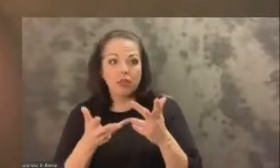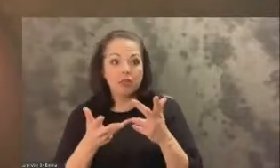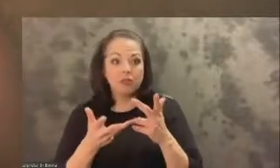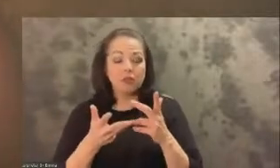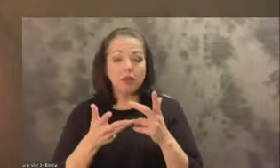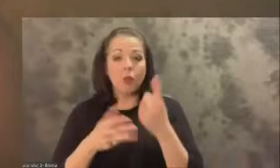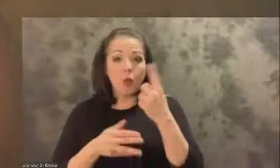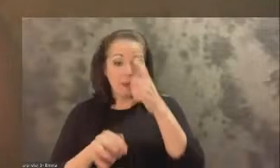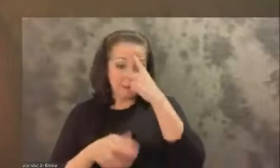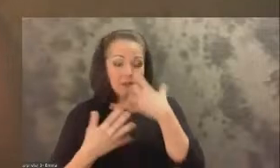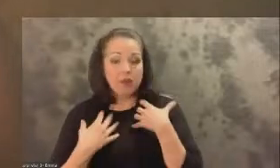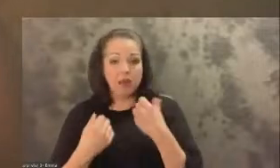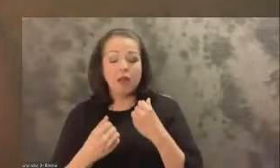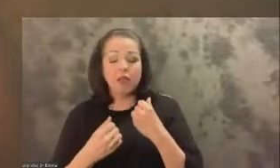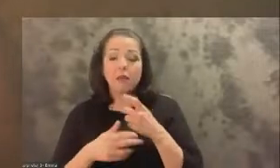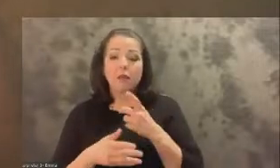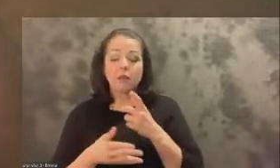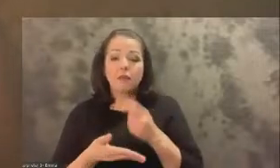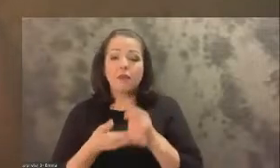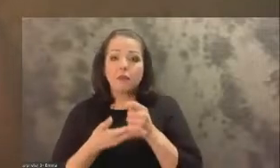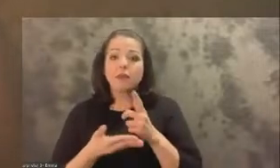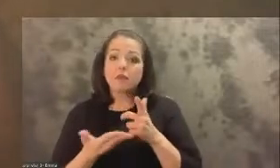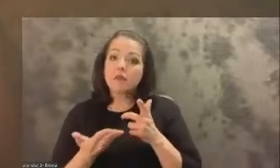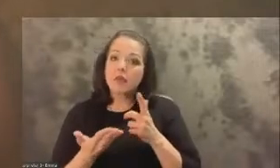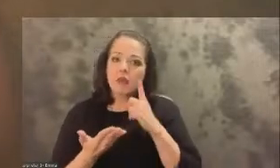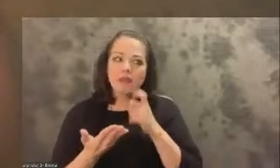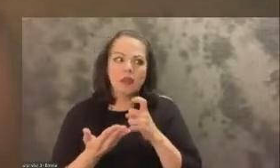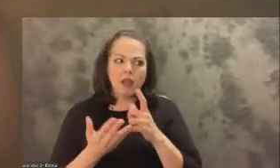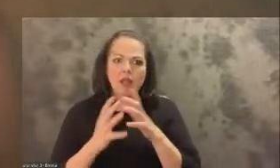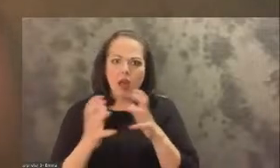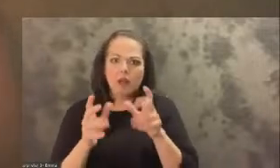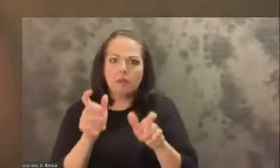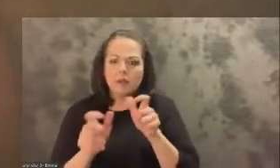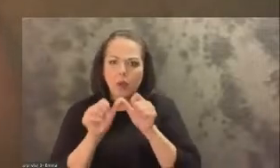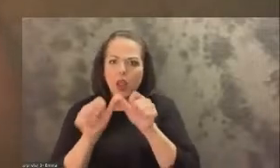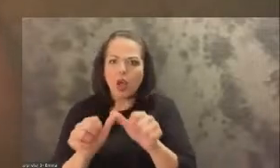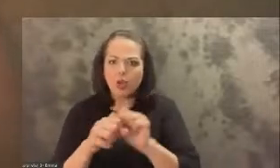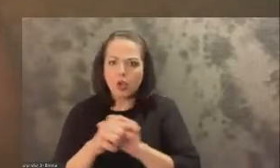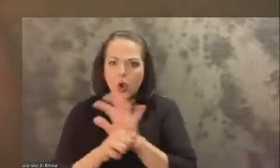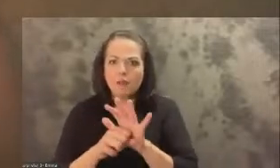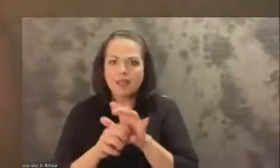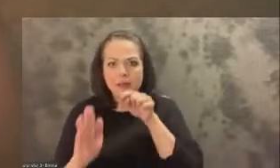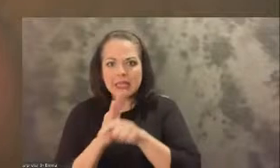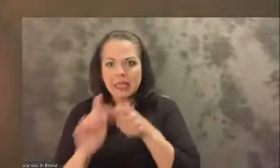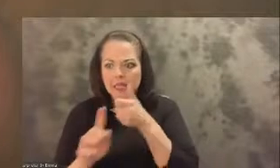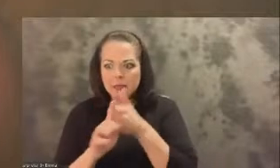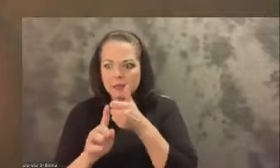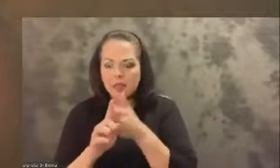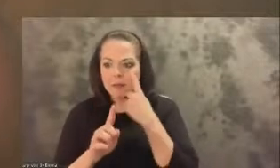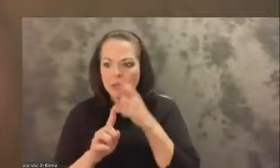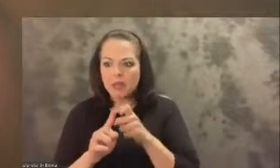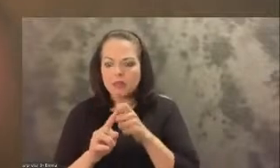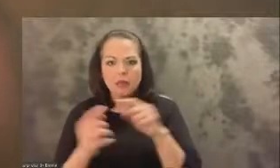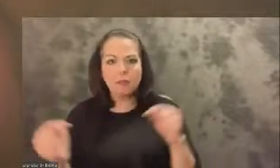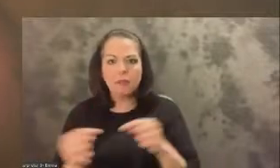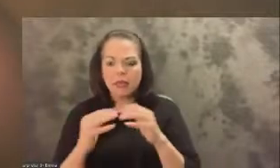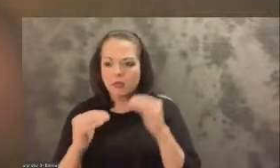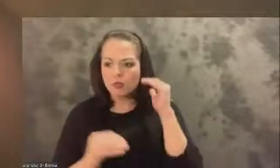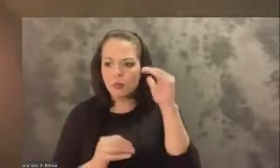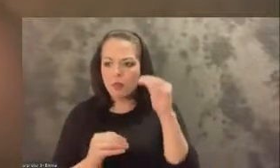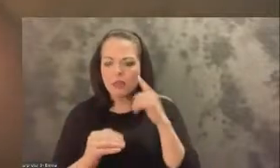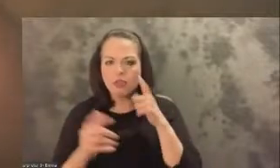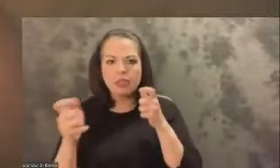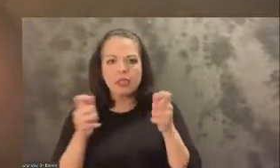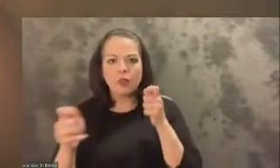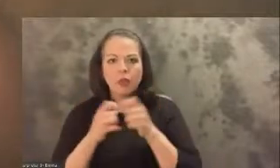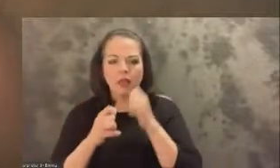heard the news reports of people with long COVID who are killing themselves because the pain has just become too much to deal with